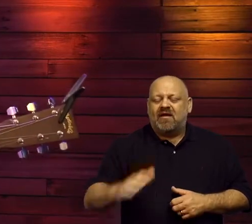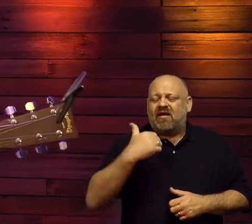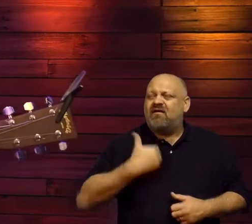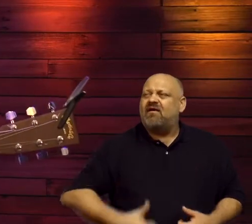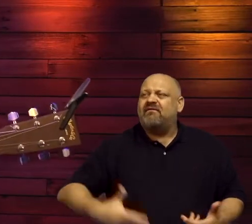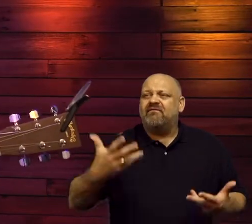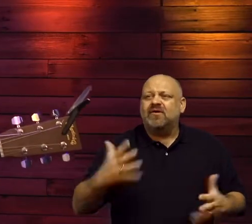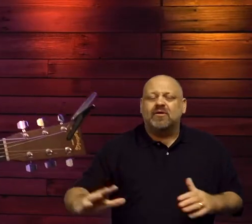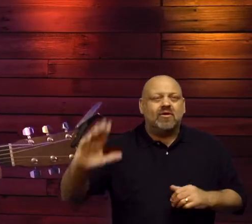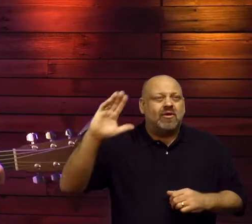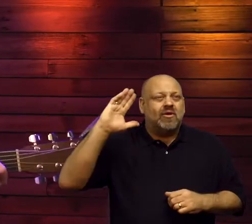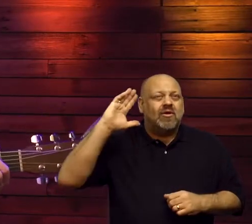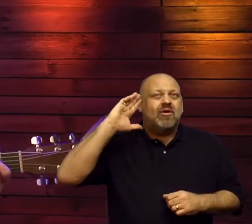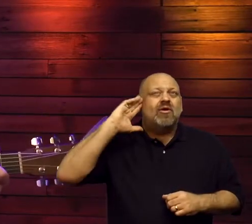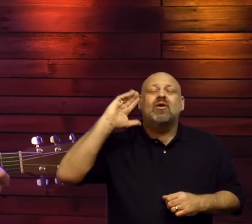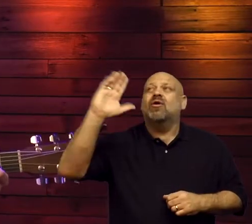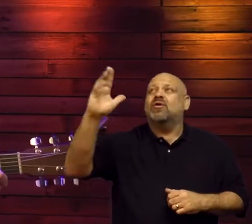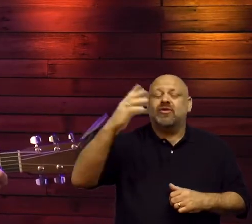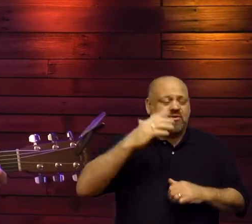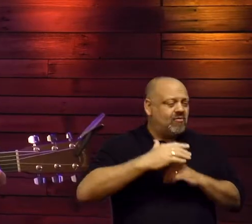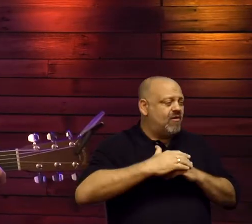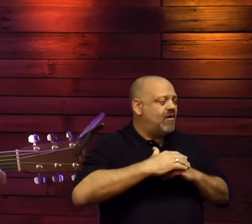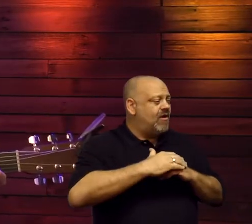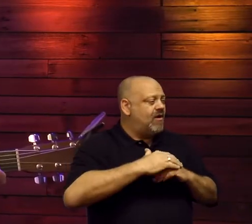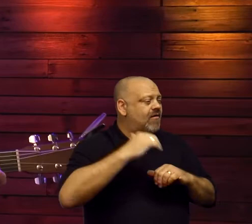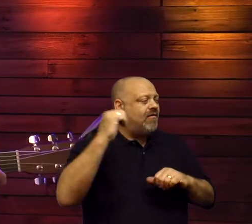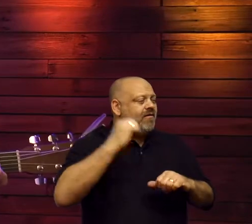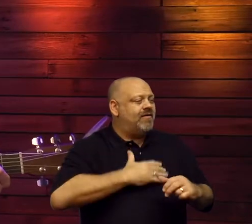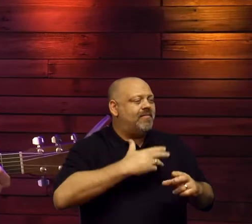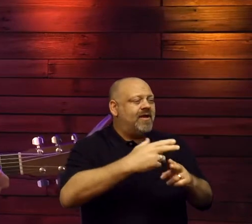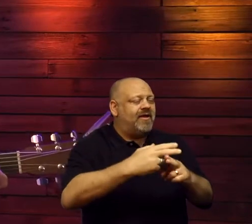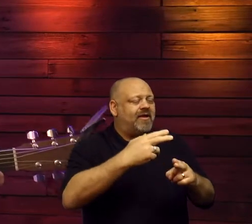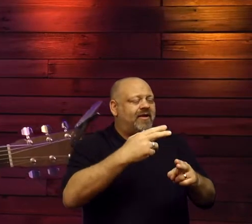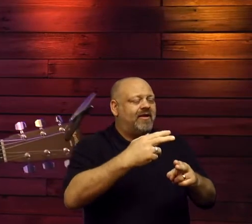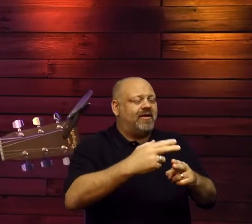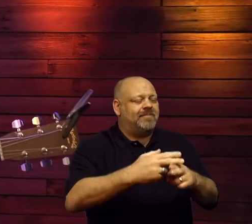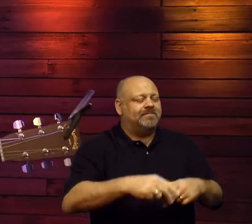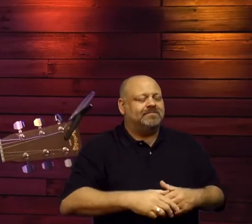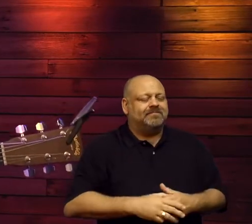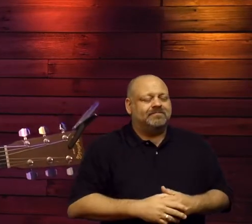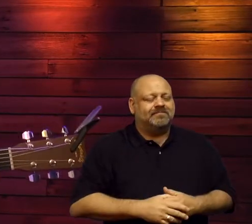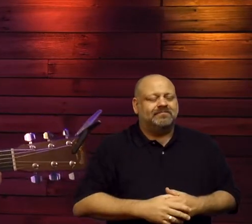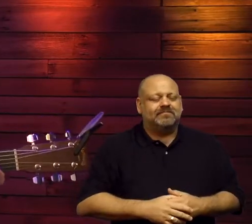I have heard you call my name.